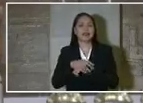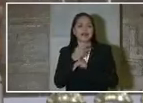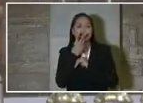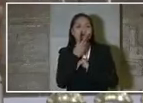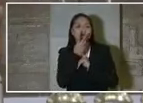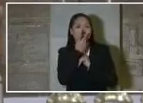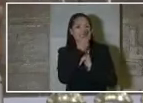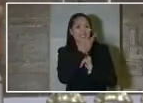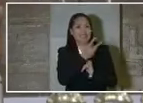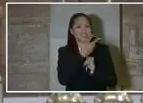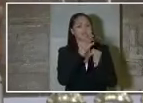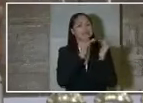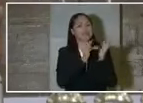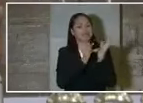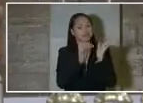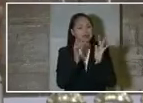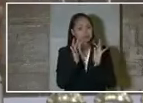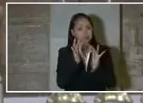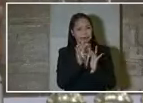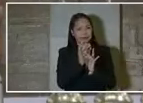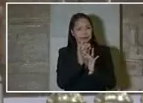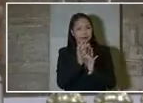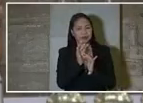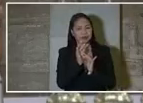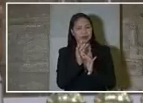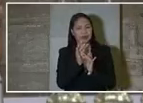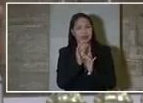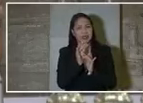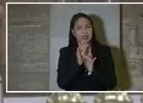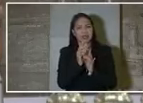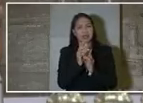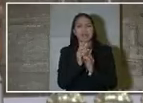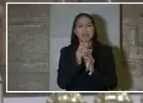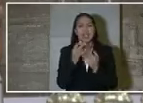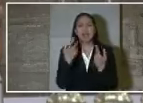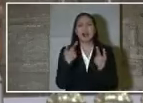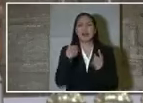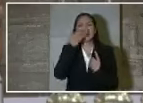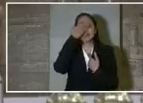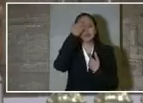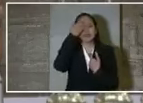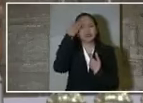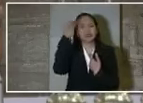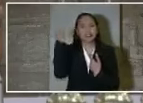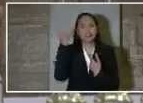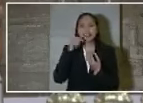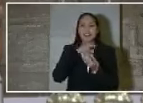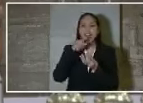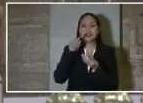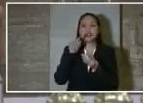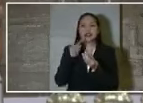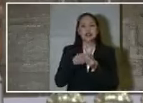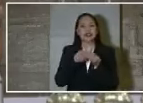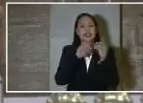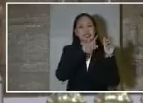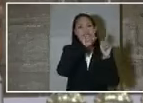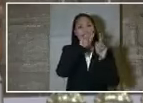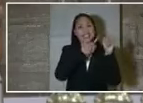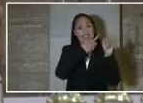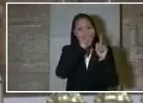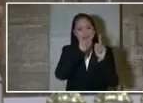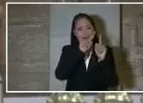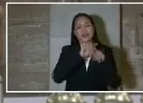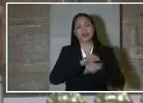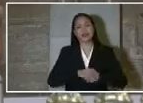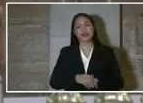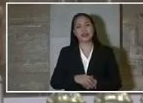seen Jesus, and they have forgotten already about the star.